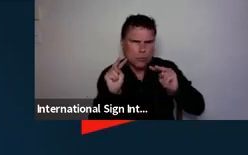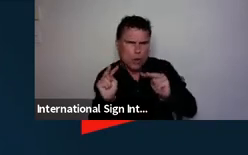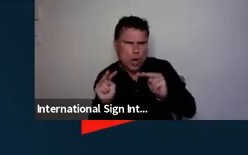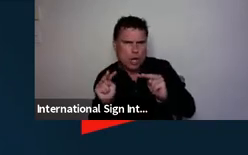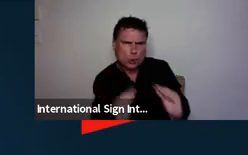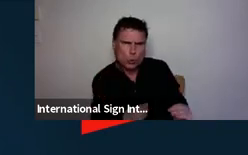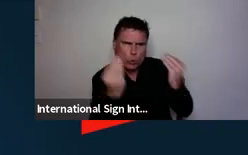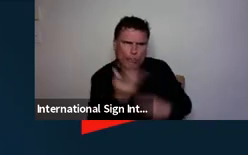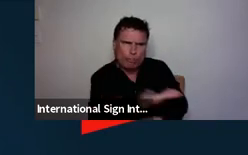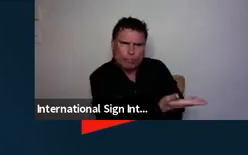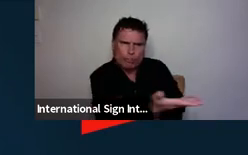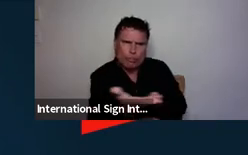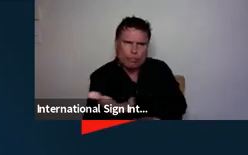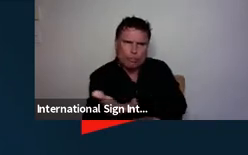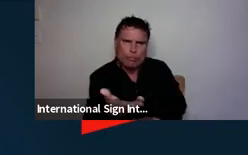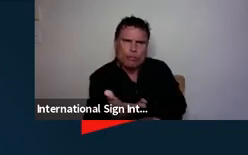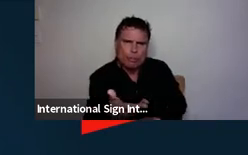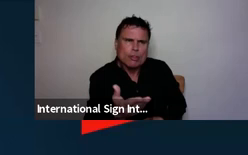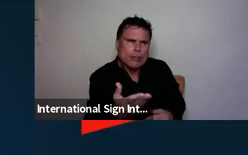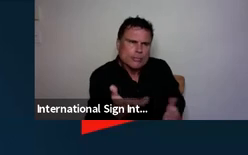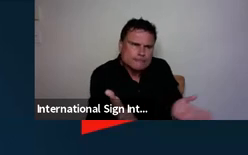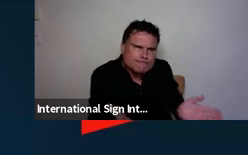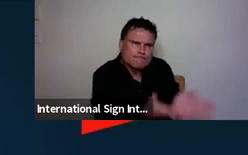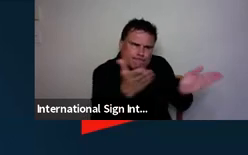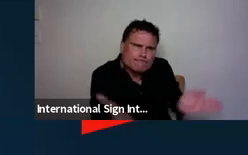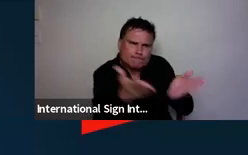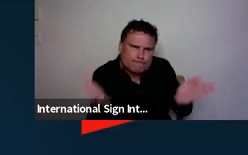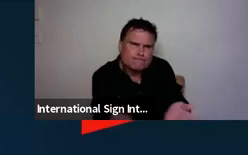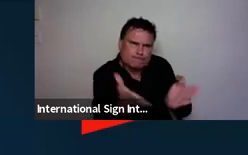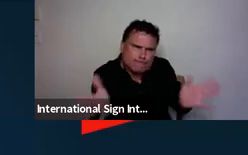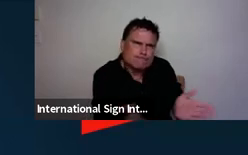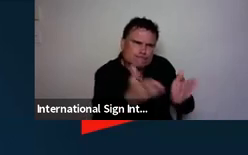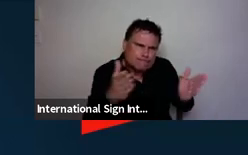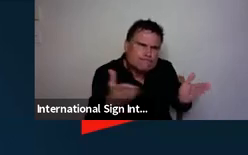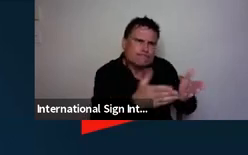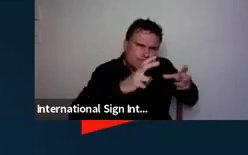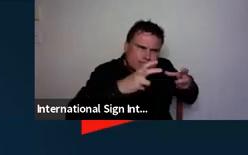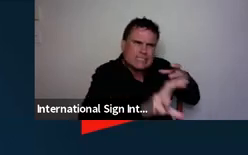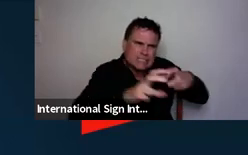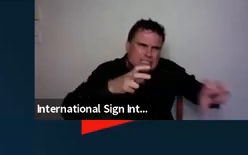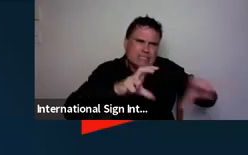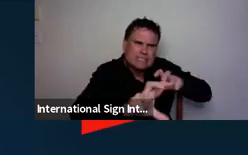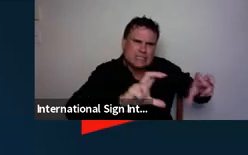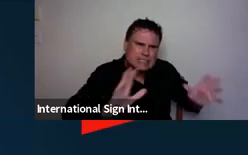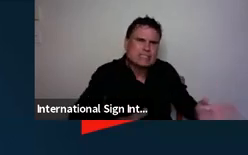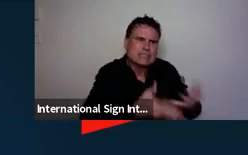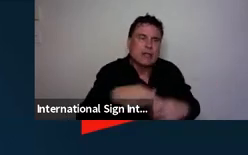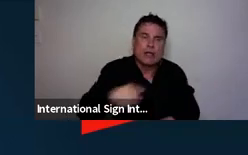large group of young people, and you can really see the returns for your society and your